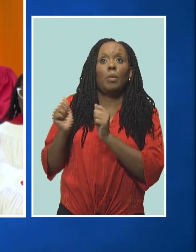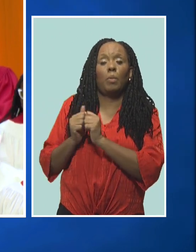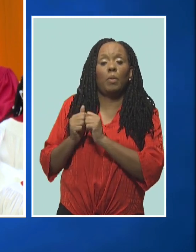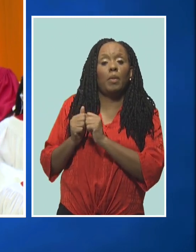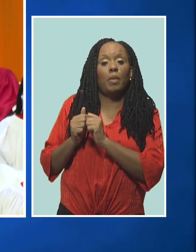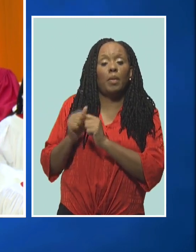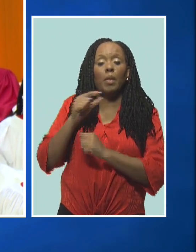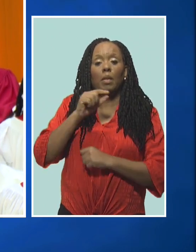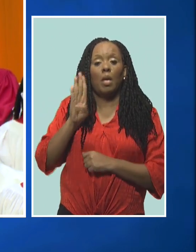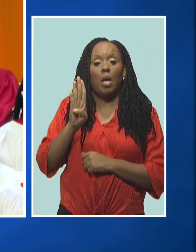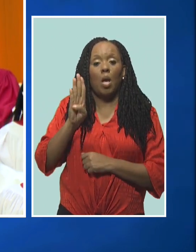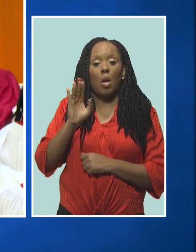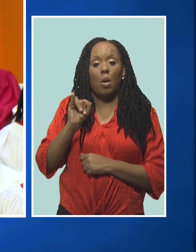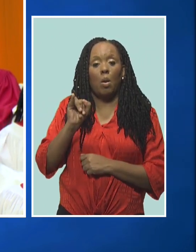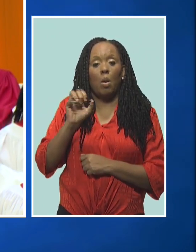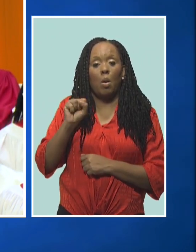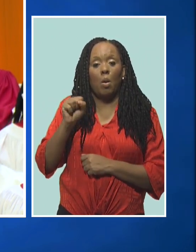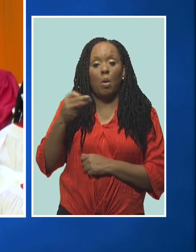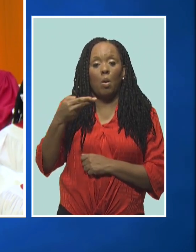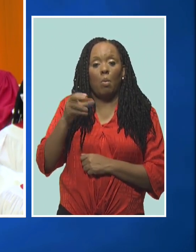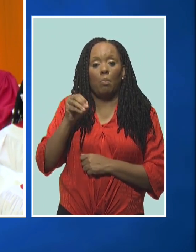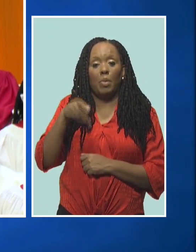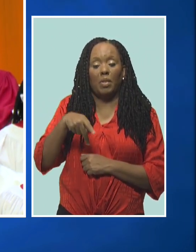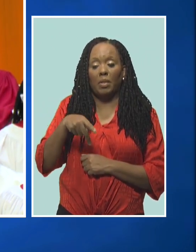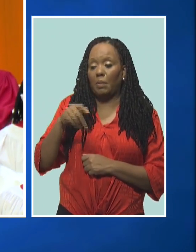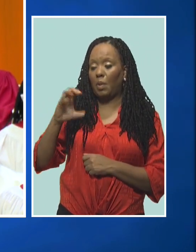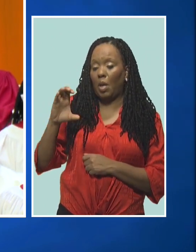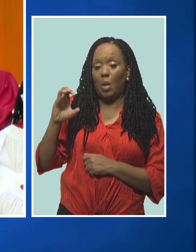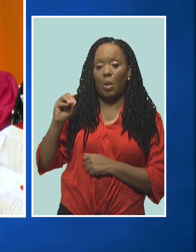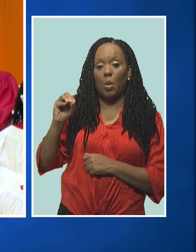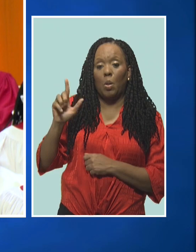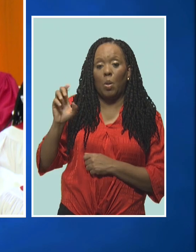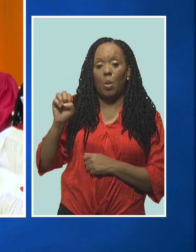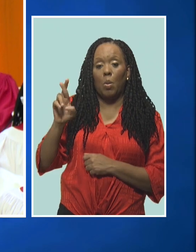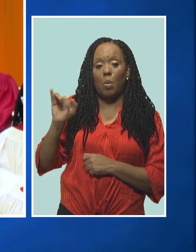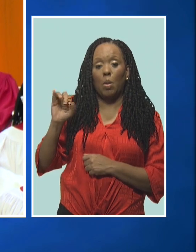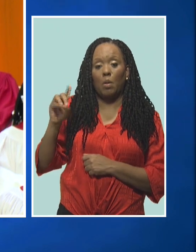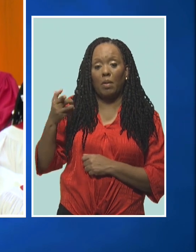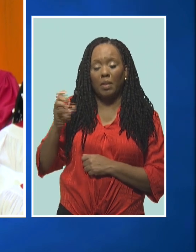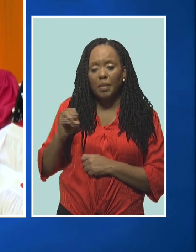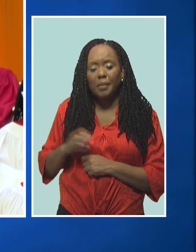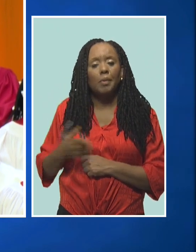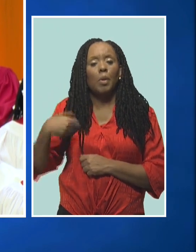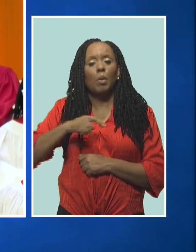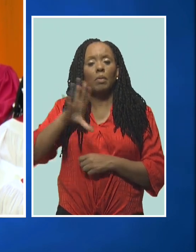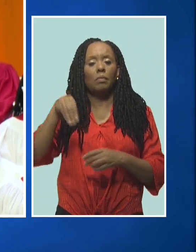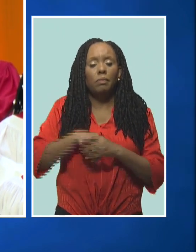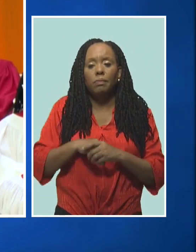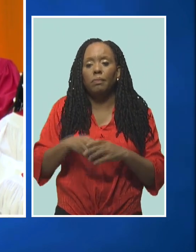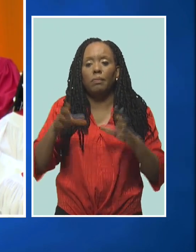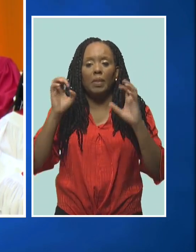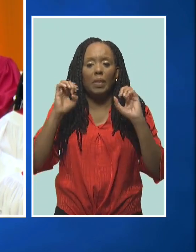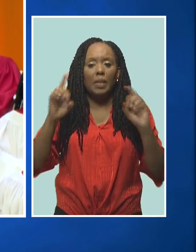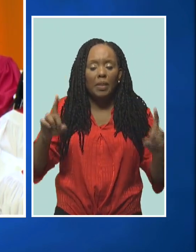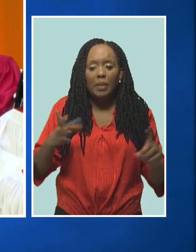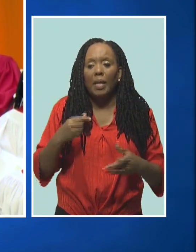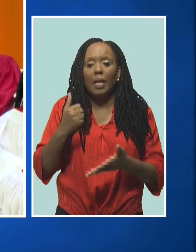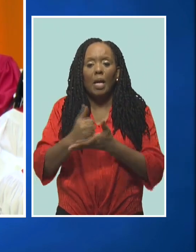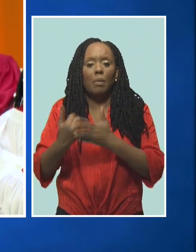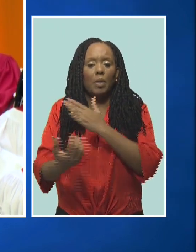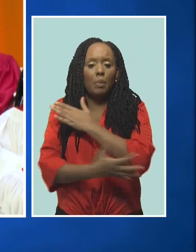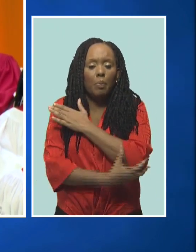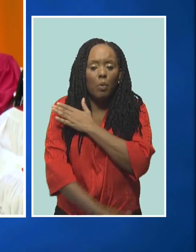progressive reforms in education and relief of the poor under Bishop Mitchinson, and the